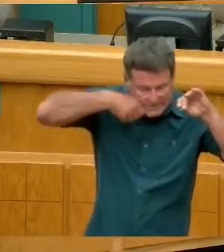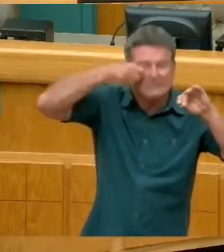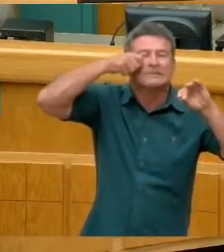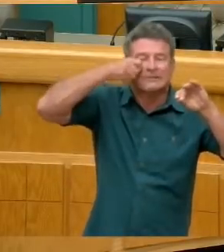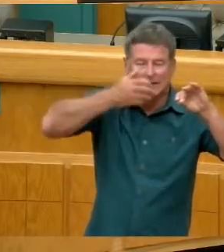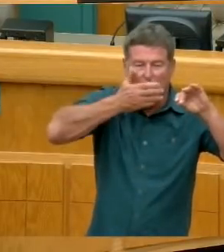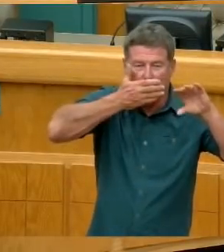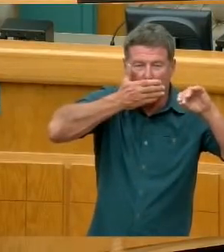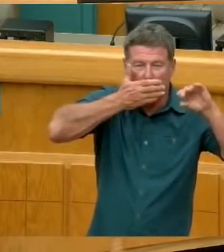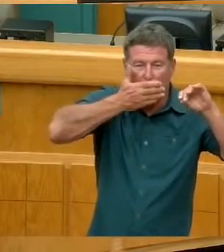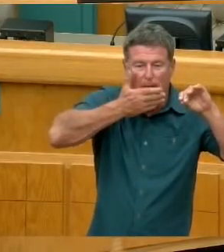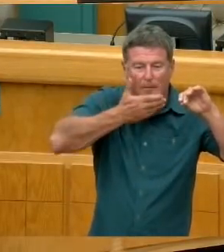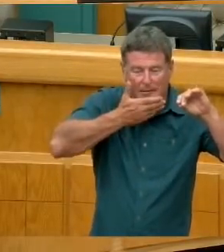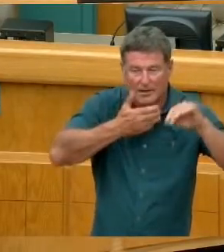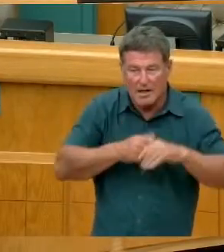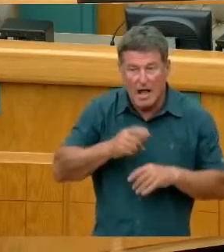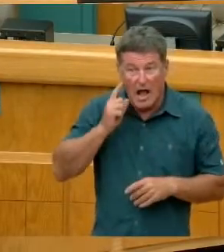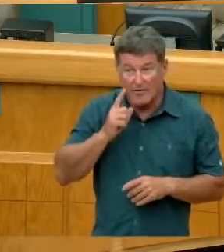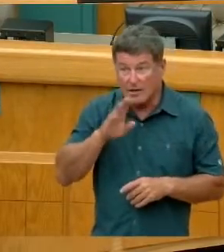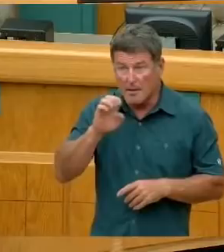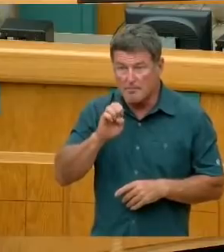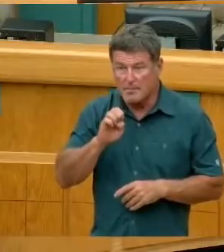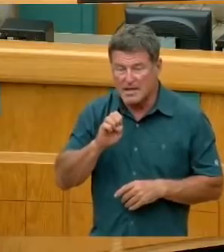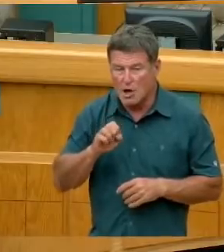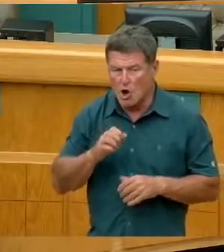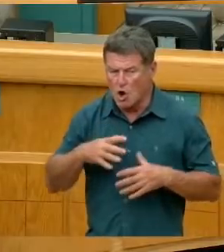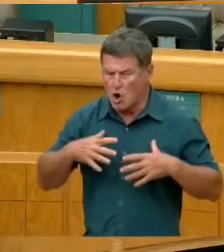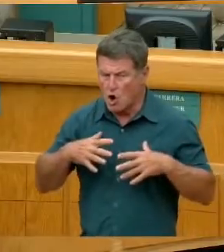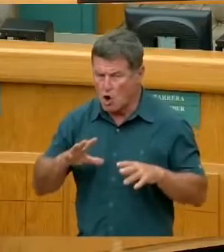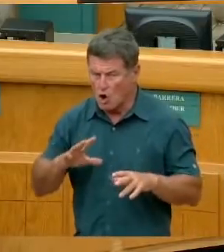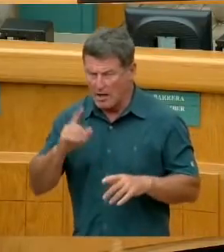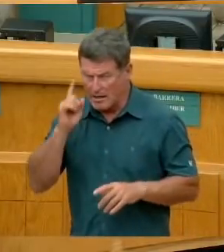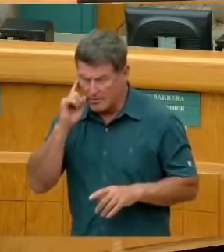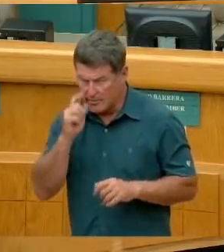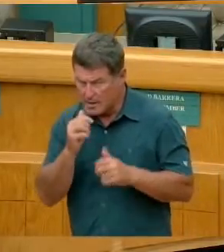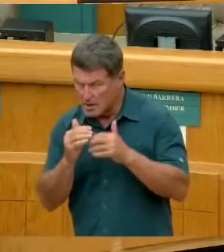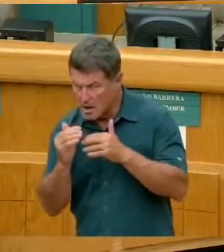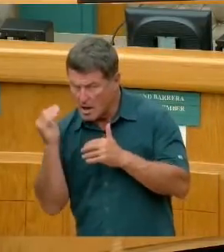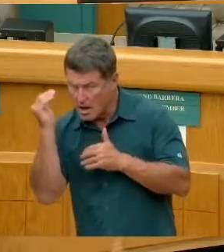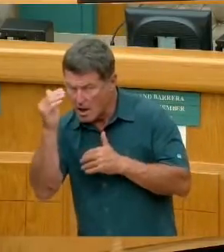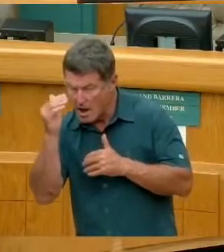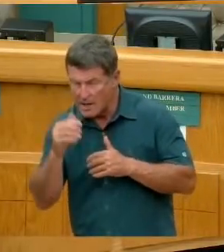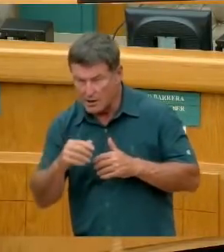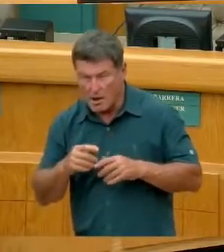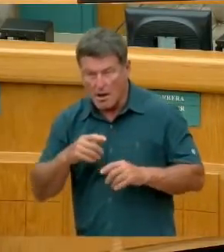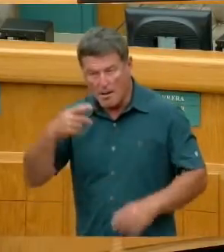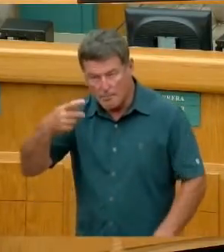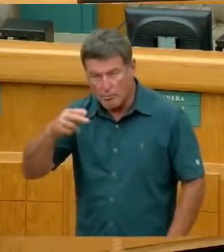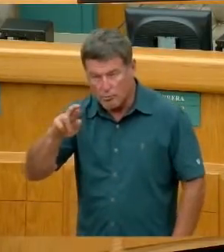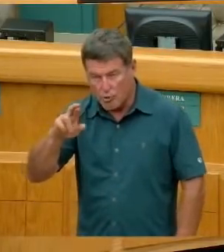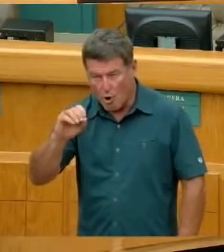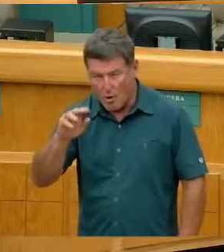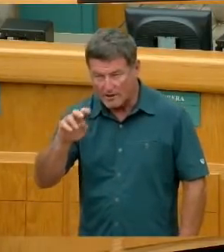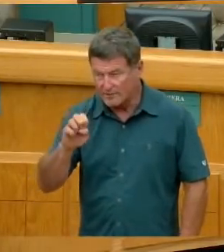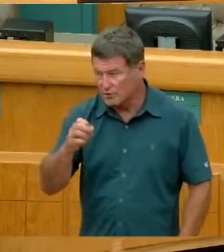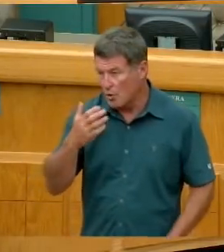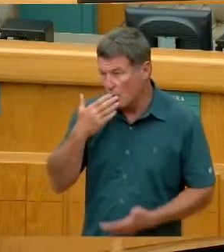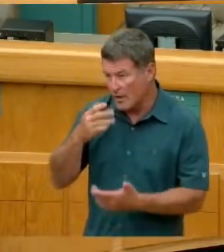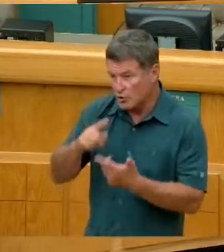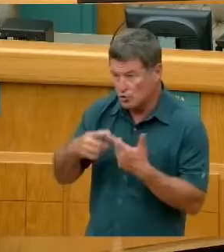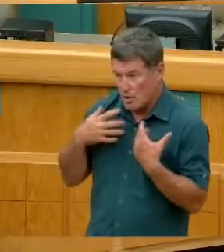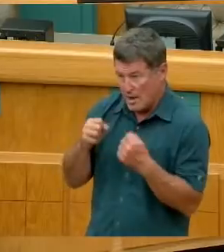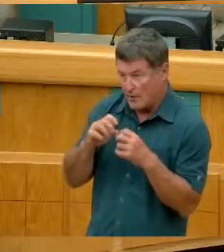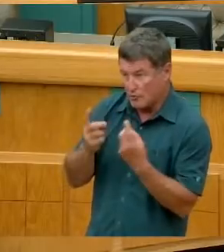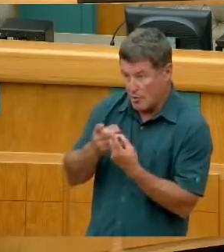I really believe that the proactive approach is the best approach. So I'm very grateful to, health department